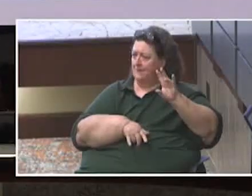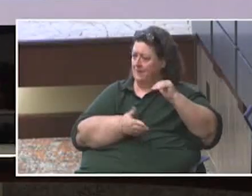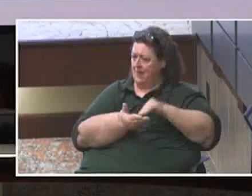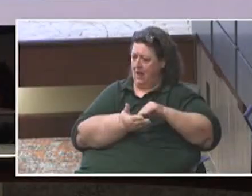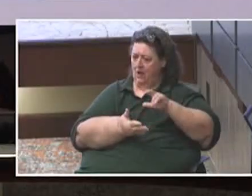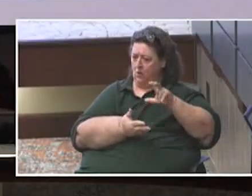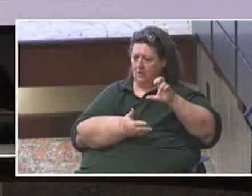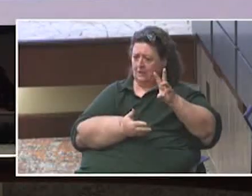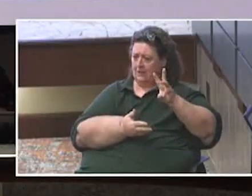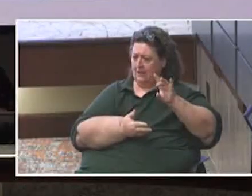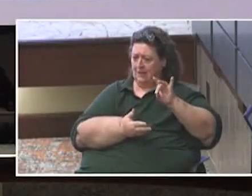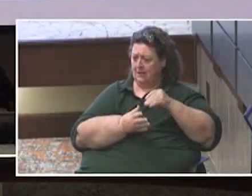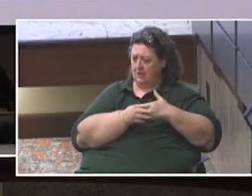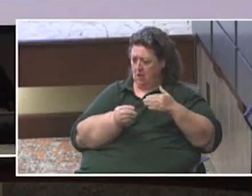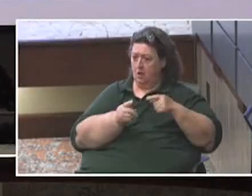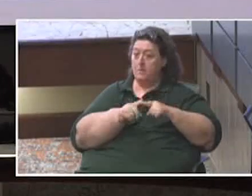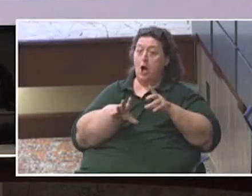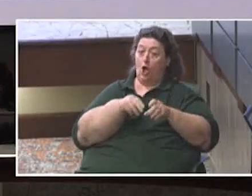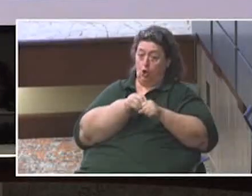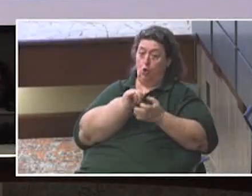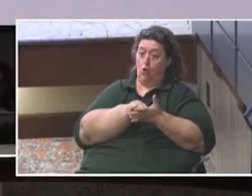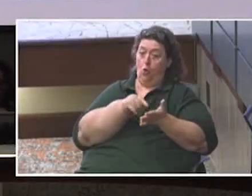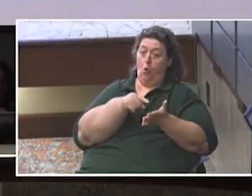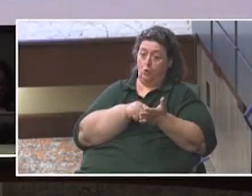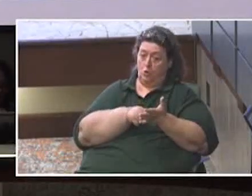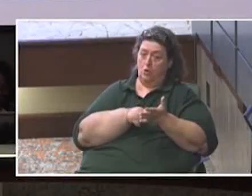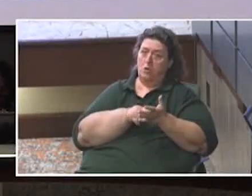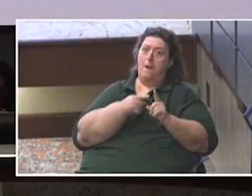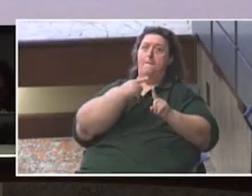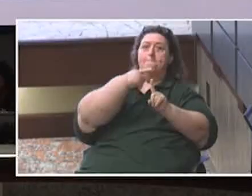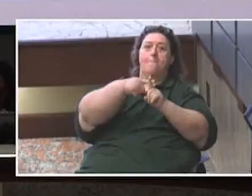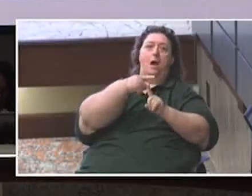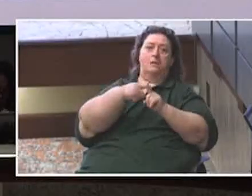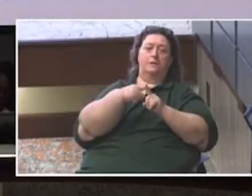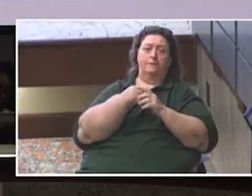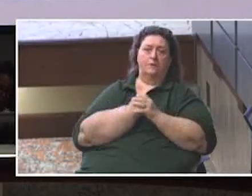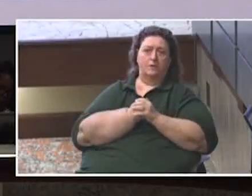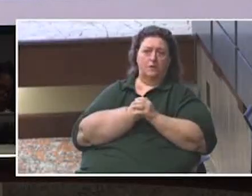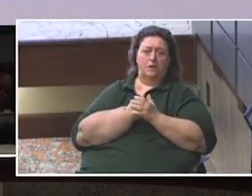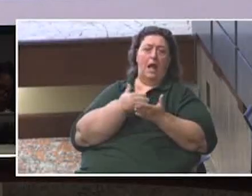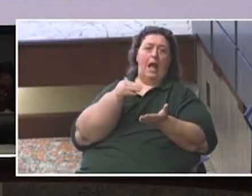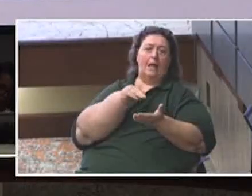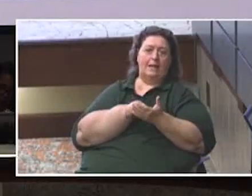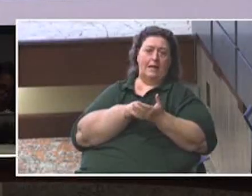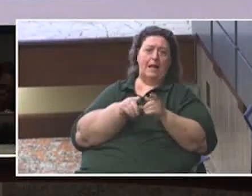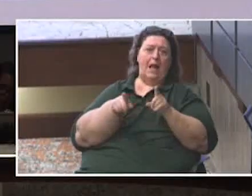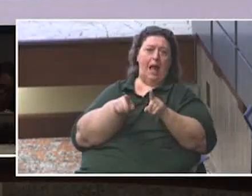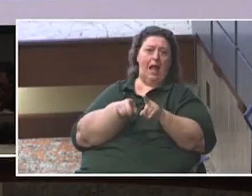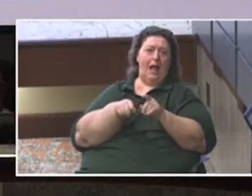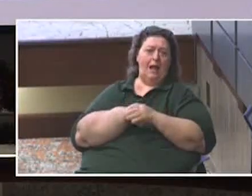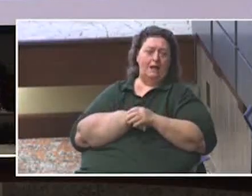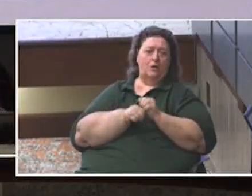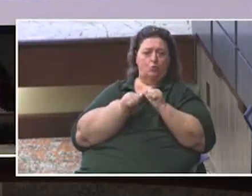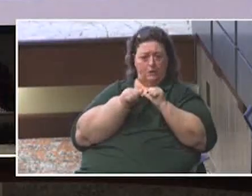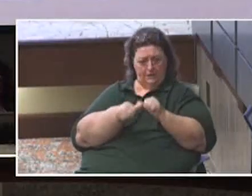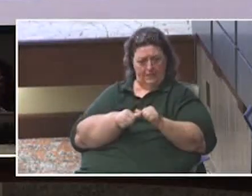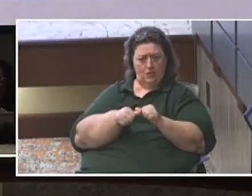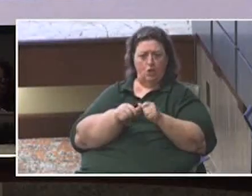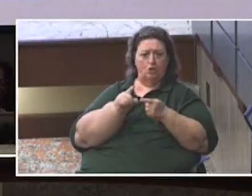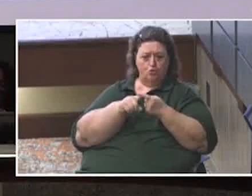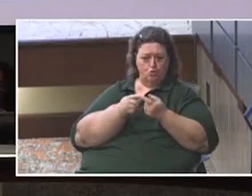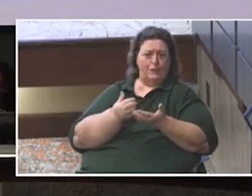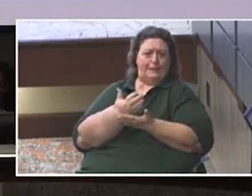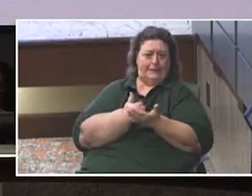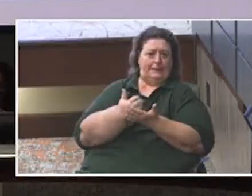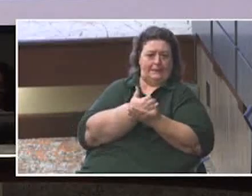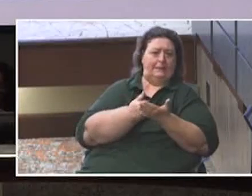$380,680. However, when you exclude those encumbrances, we're in a positive state. But again, as we continue to